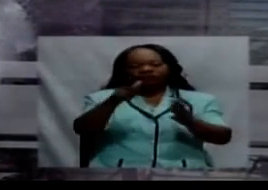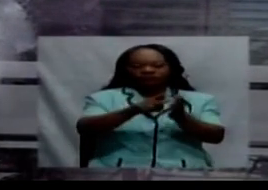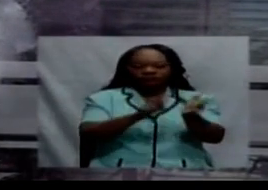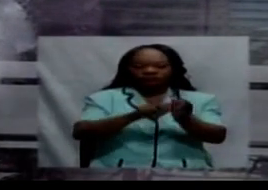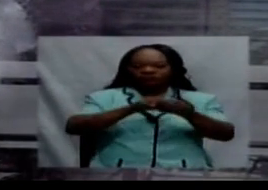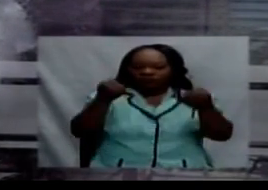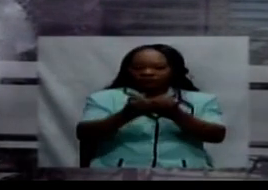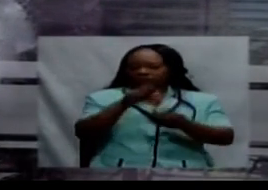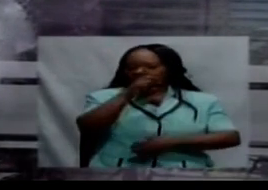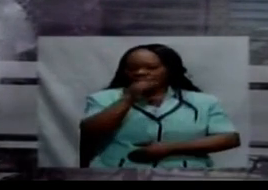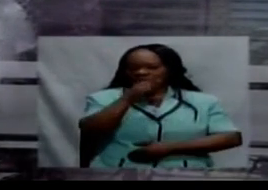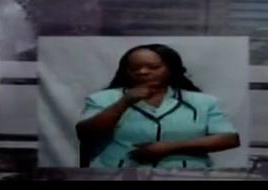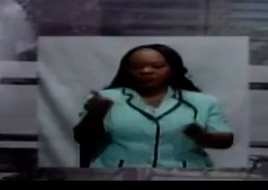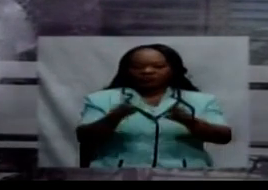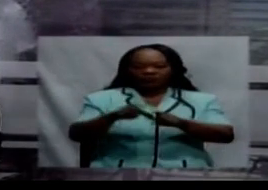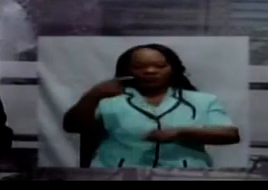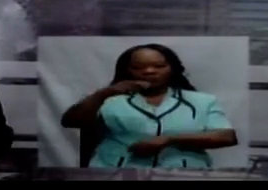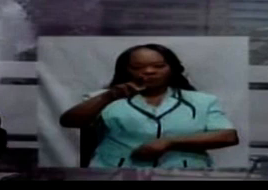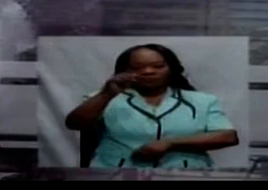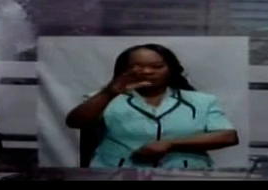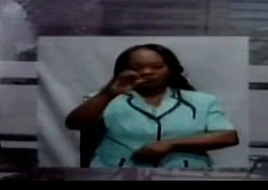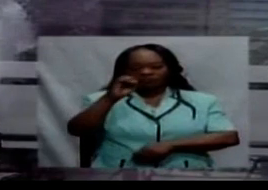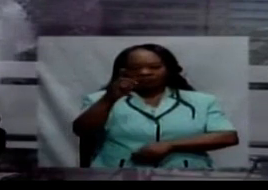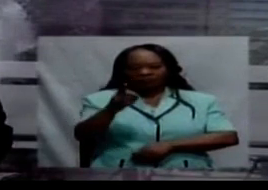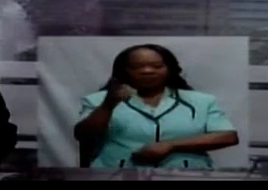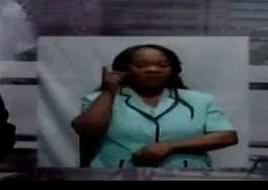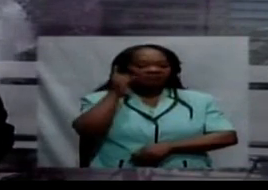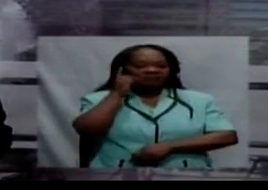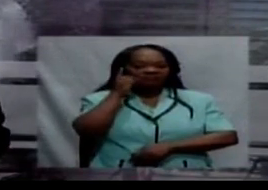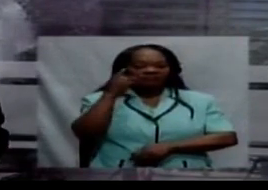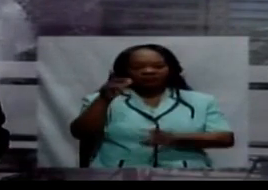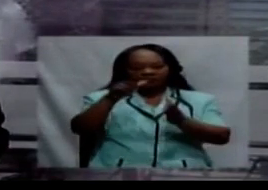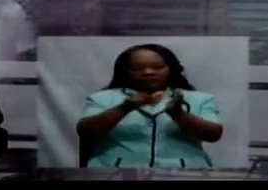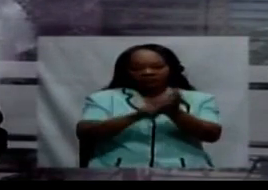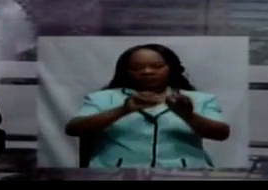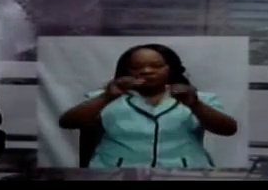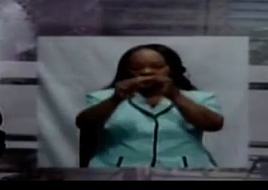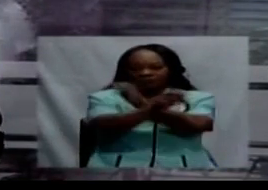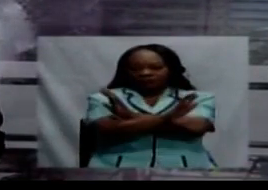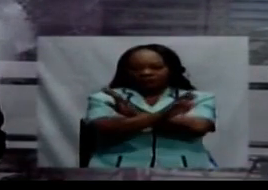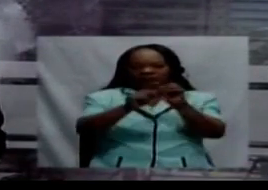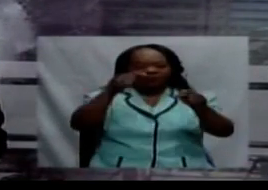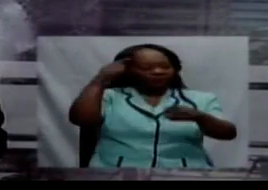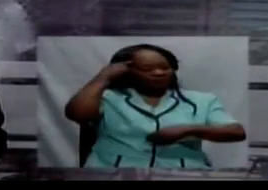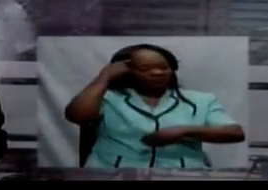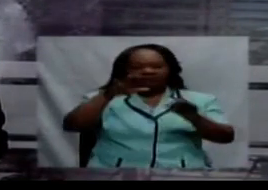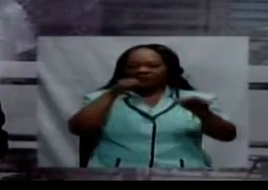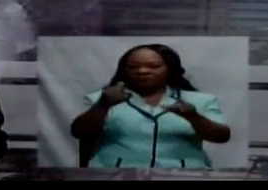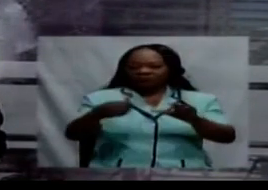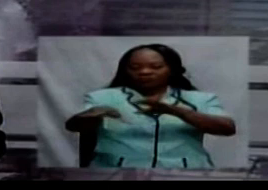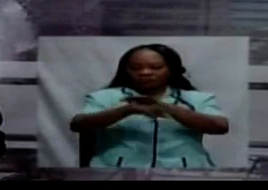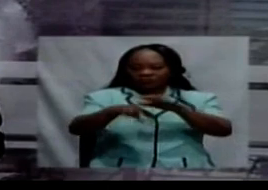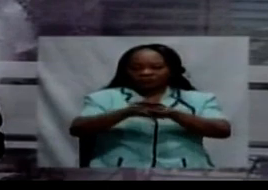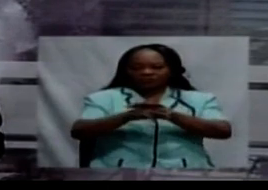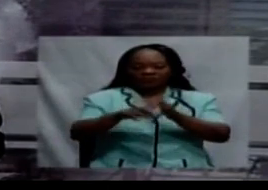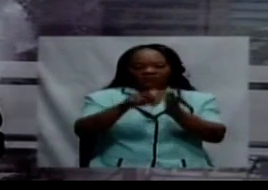Livingstone last evening when he graced the Law Association of Zambia Gala dinner, the minister said government will not interfere in the running of laws or engage